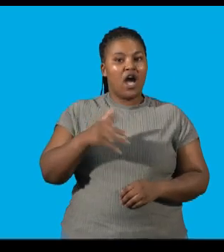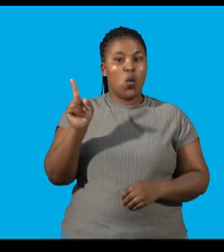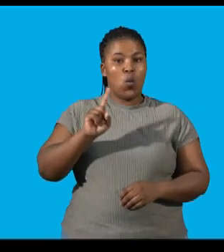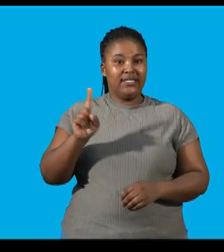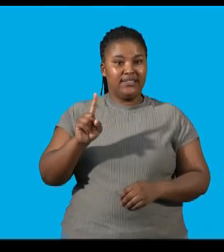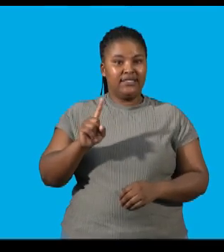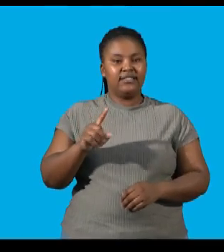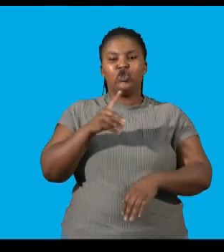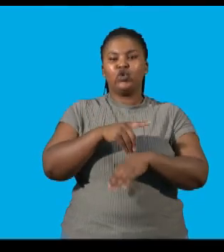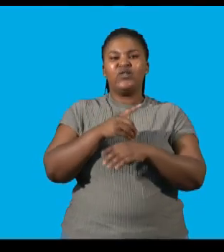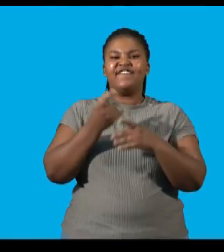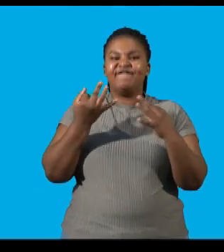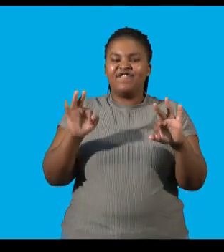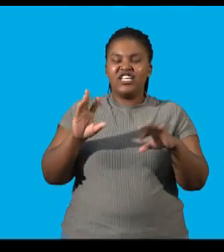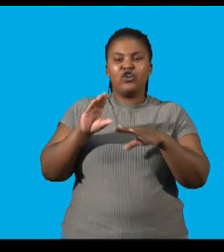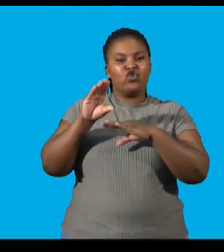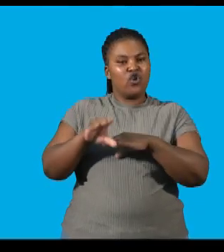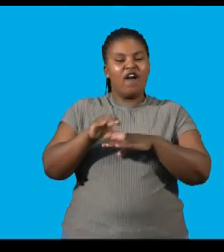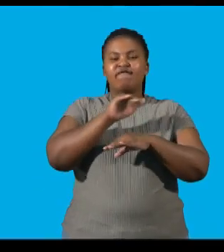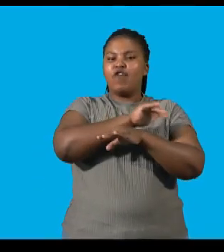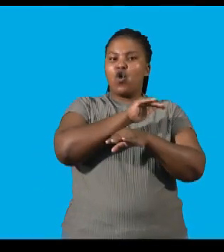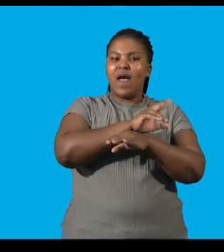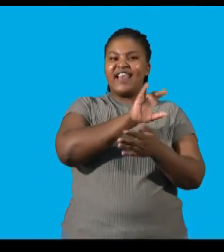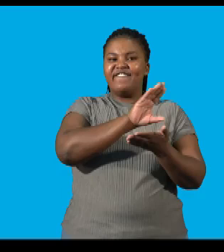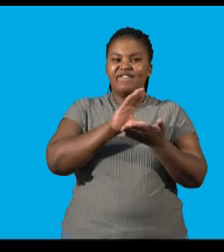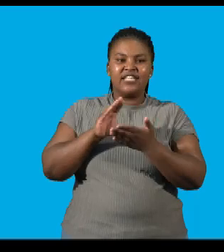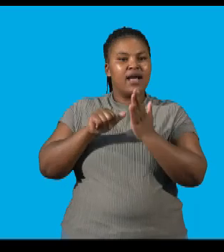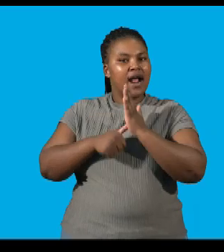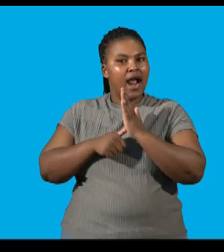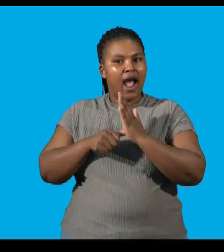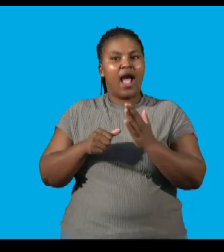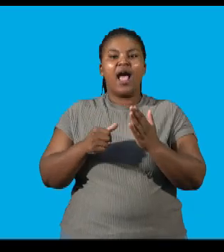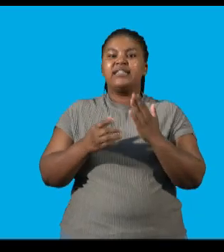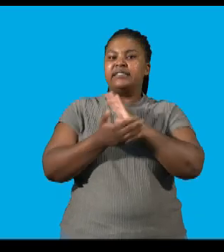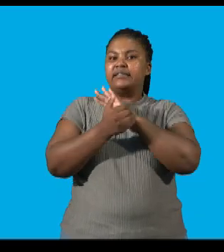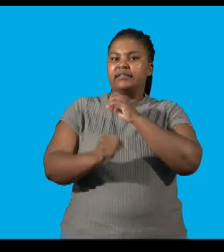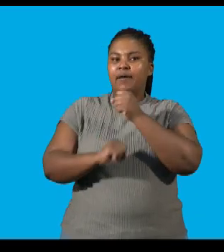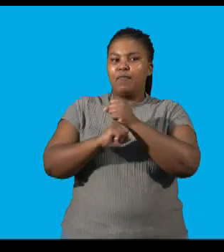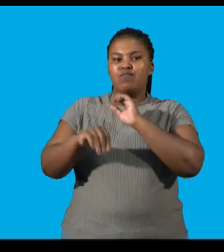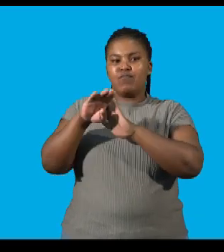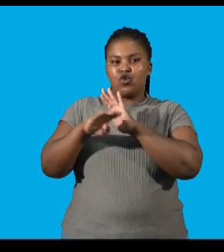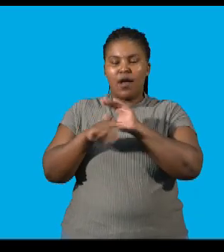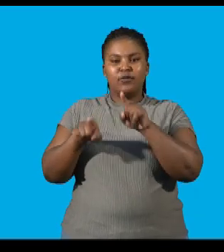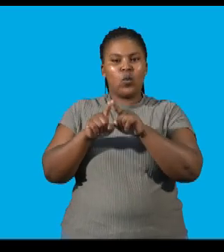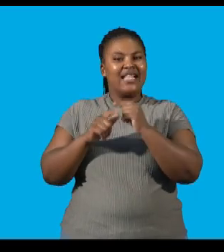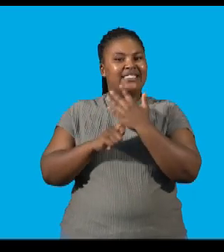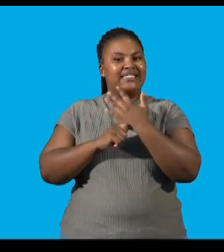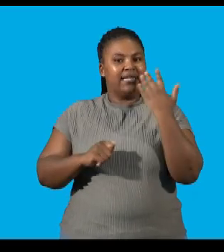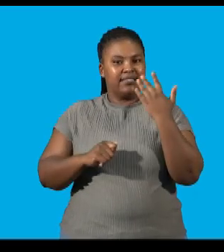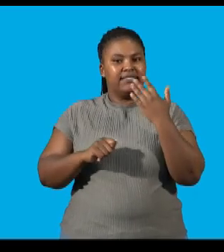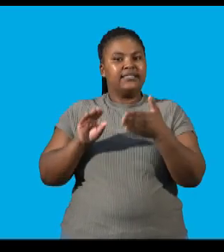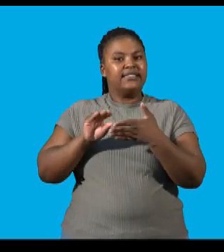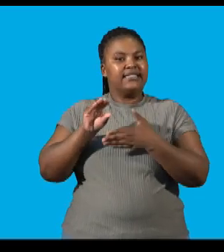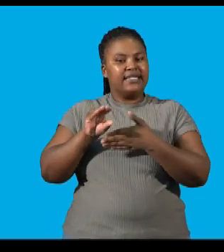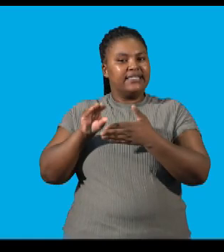offers duty-free incentives, foreign investment grant, and skill support program, as well as tax